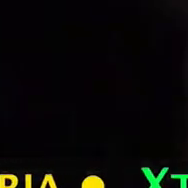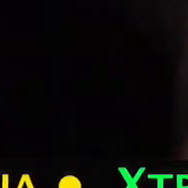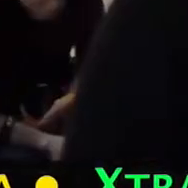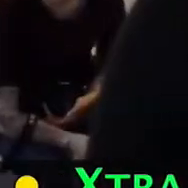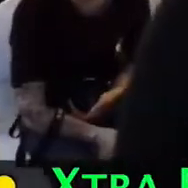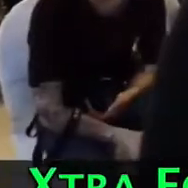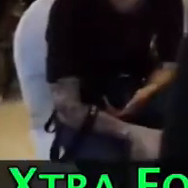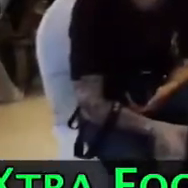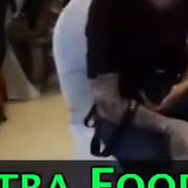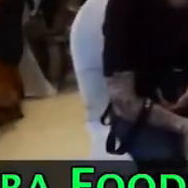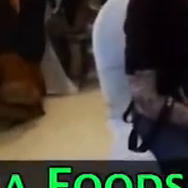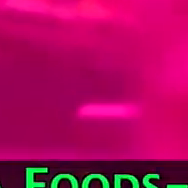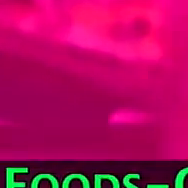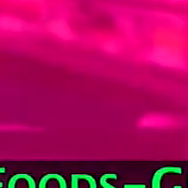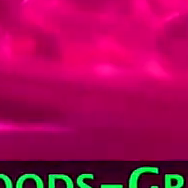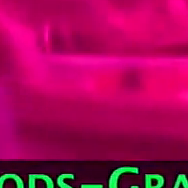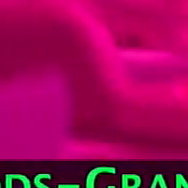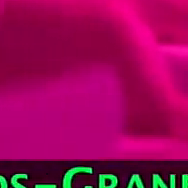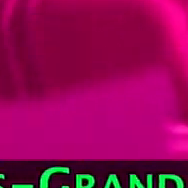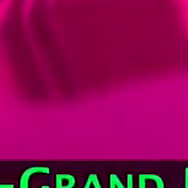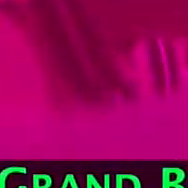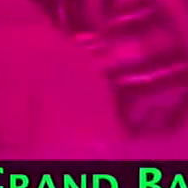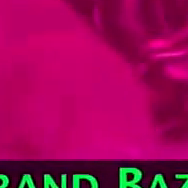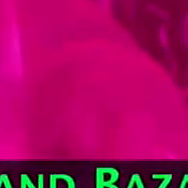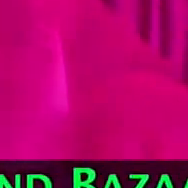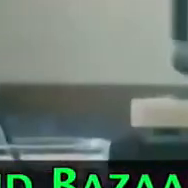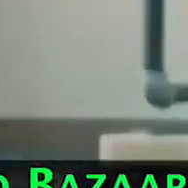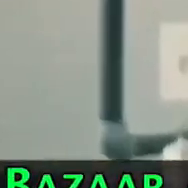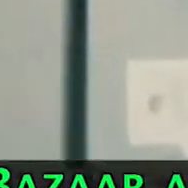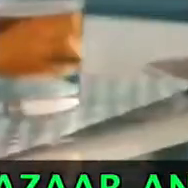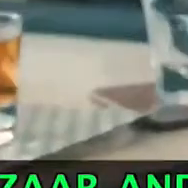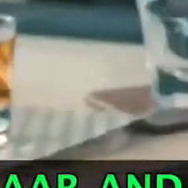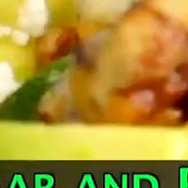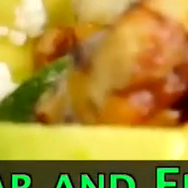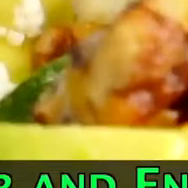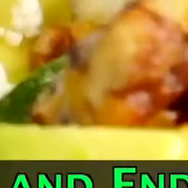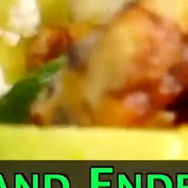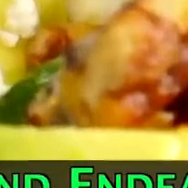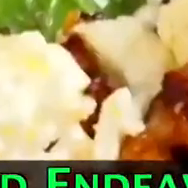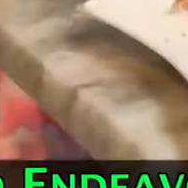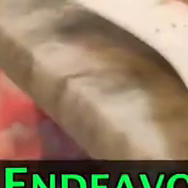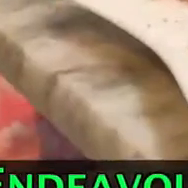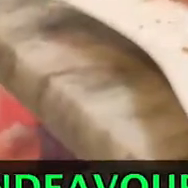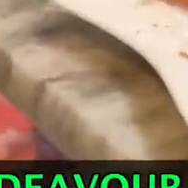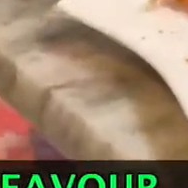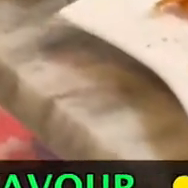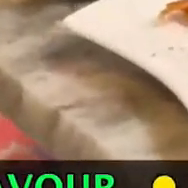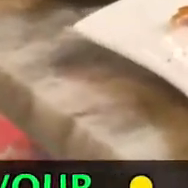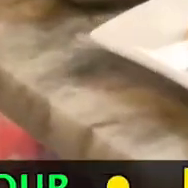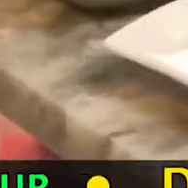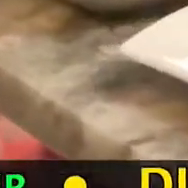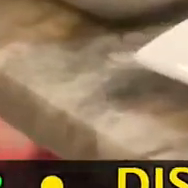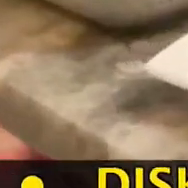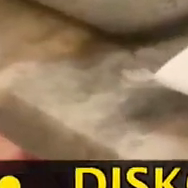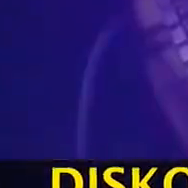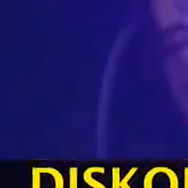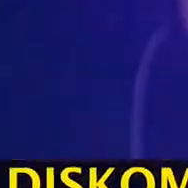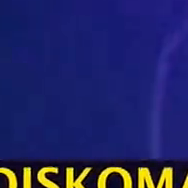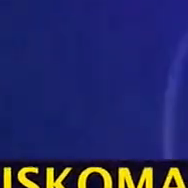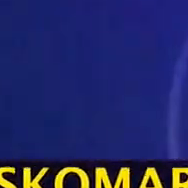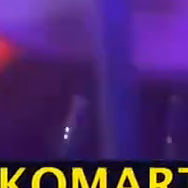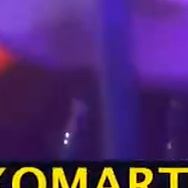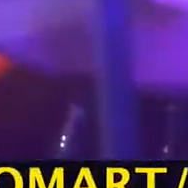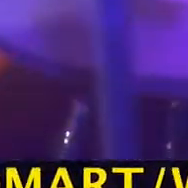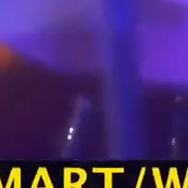Torino Hall, Center of Excellence. An occasion that will blow her away, including a sumptuous lunch, many giveaways,